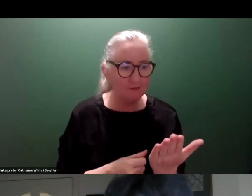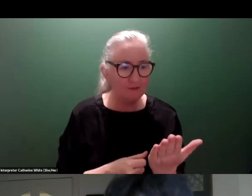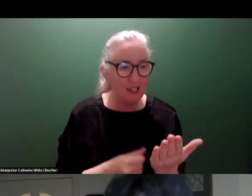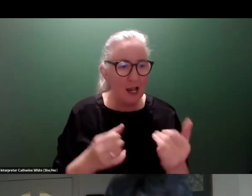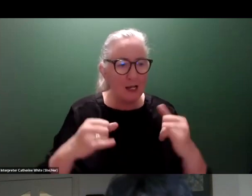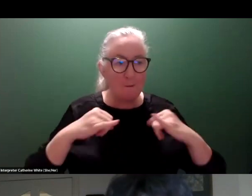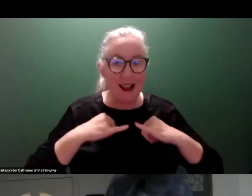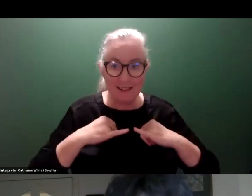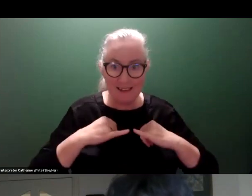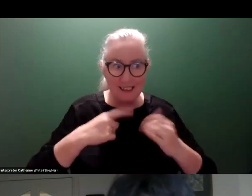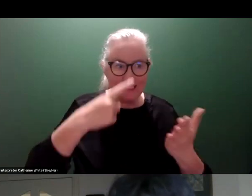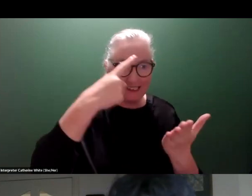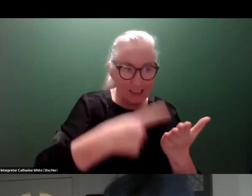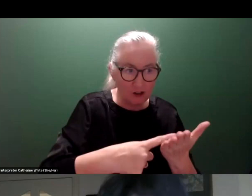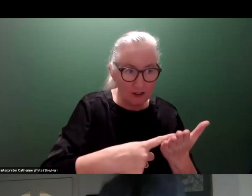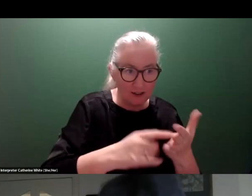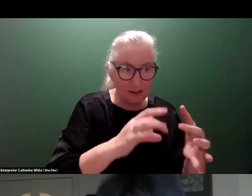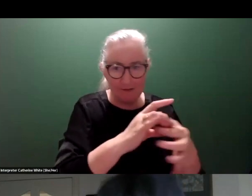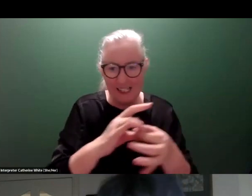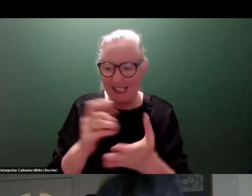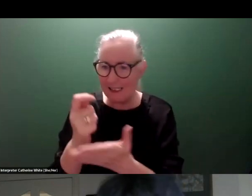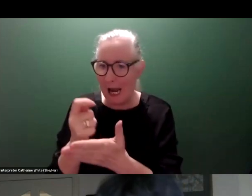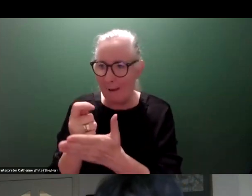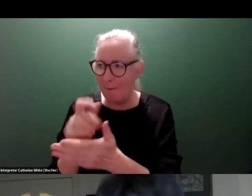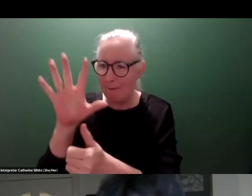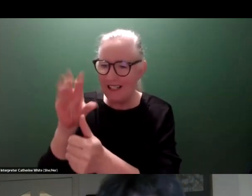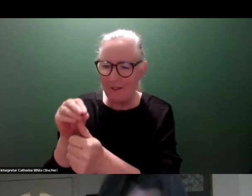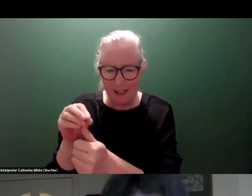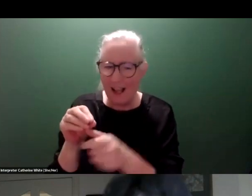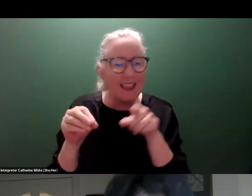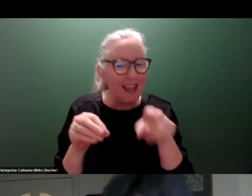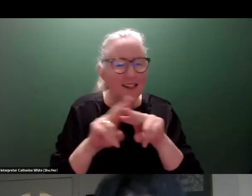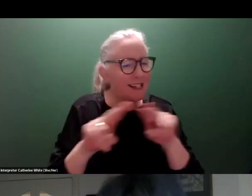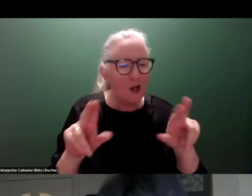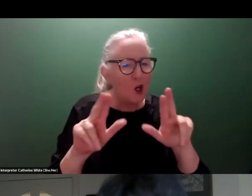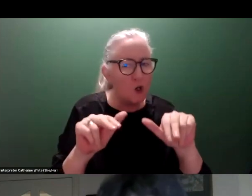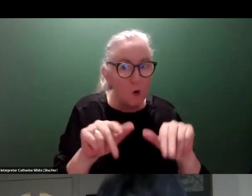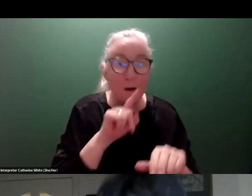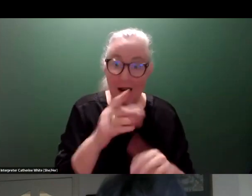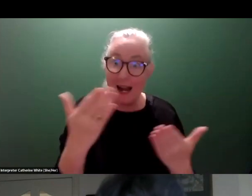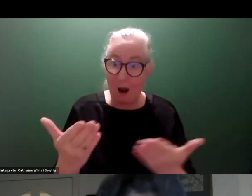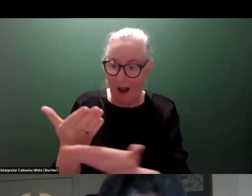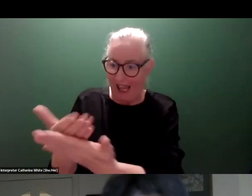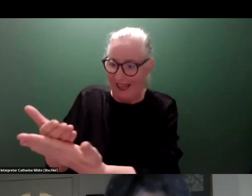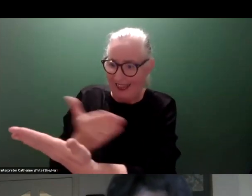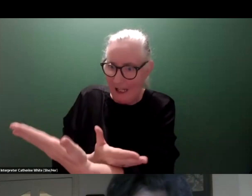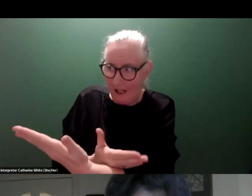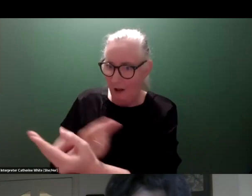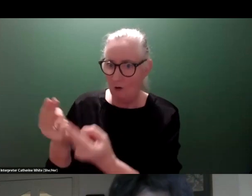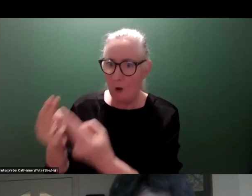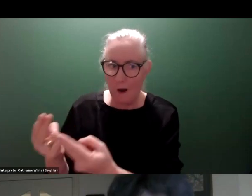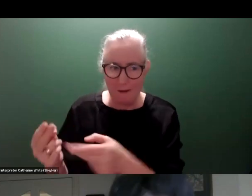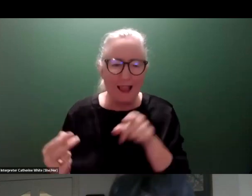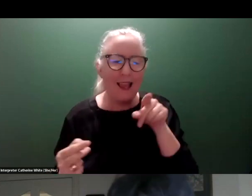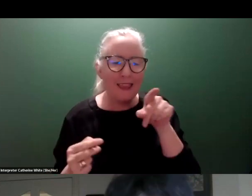Capacity is decision and time specific. That's not new. That was in the old policy, but it's now a statutory requirement. In other